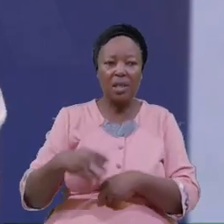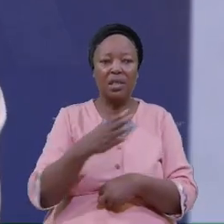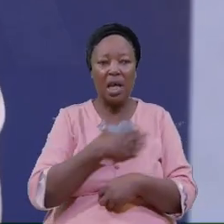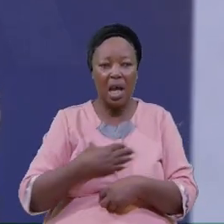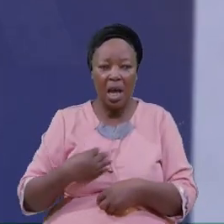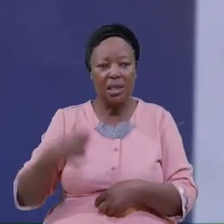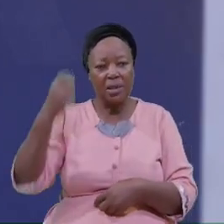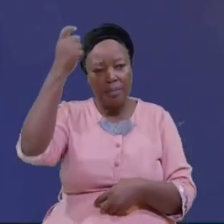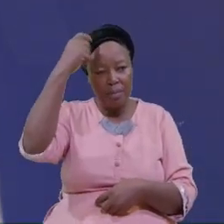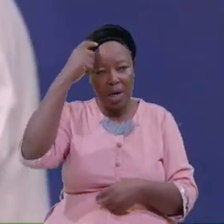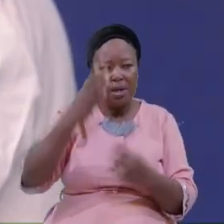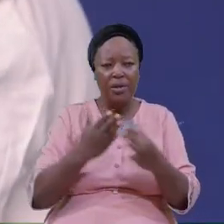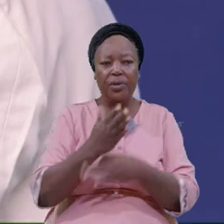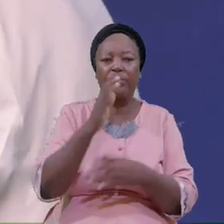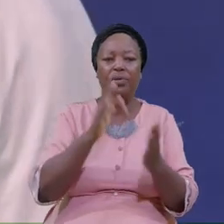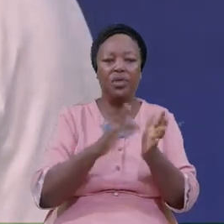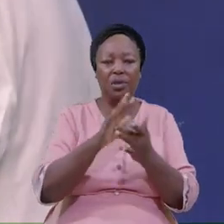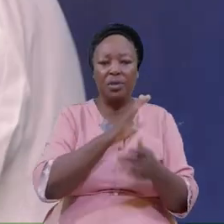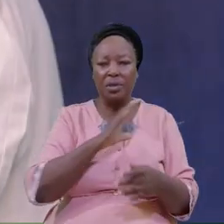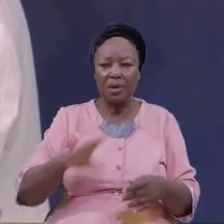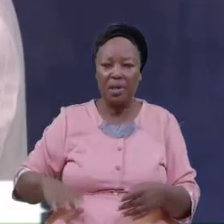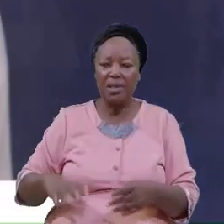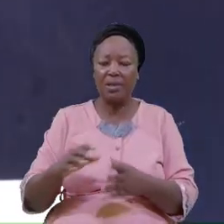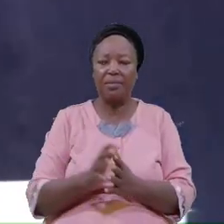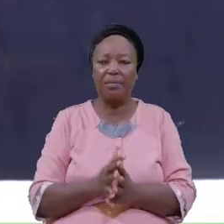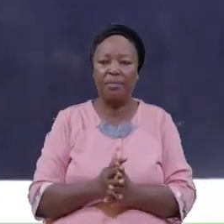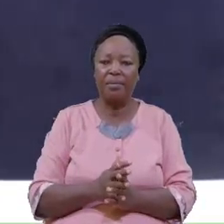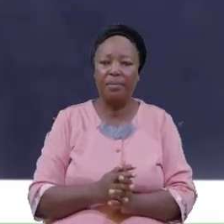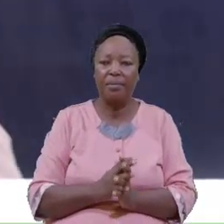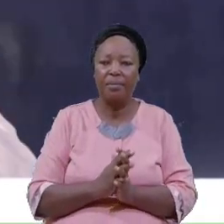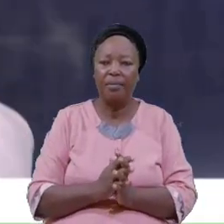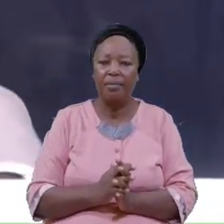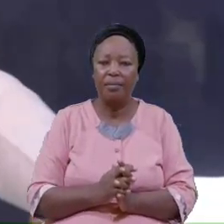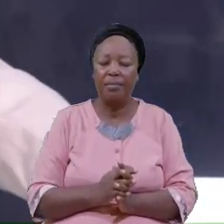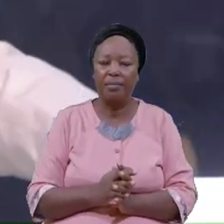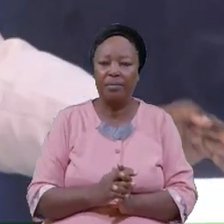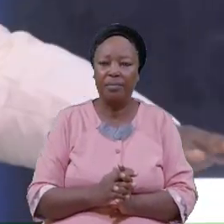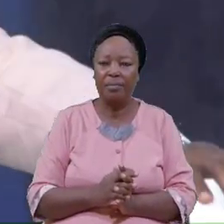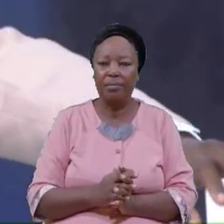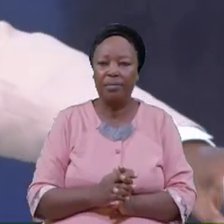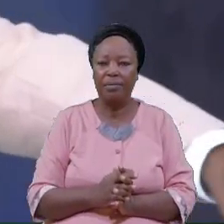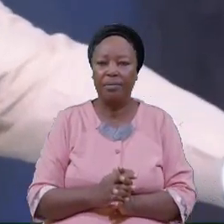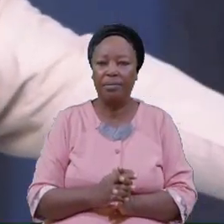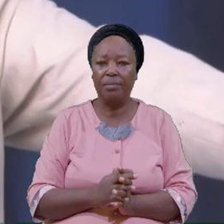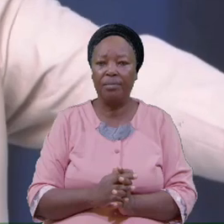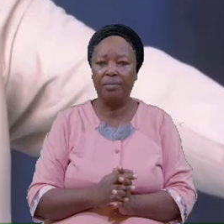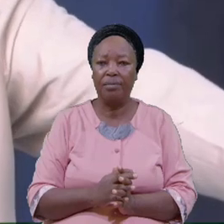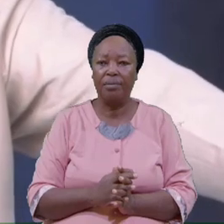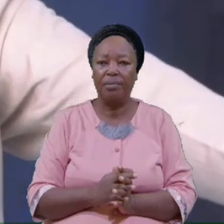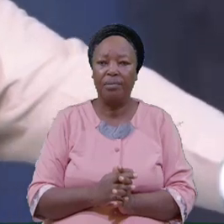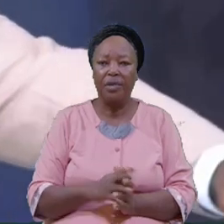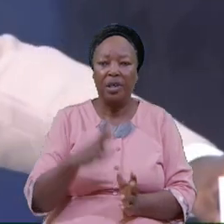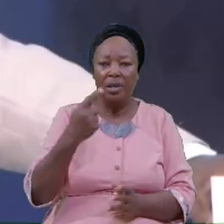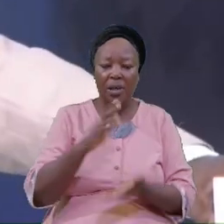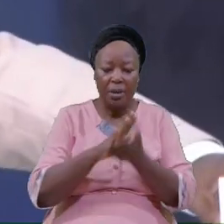through Jesus Christ. Philippiens 4, 7, la paix de Dieu qui surpasse toute intelligence gardera vos cœurs et vos pensées en Jésus-Christ. The peace of God